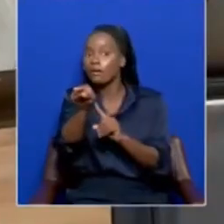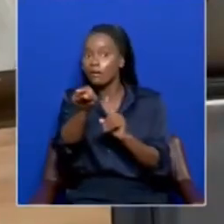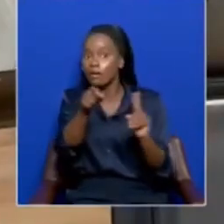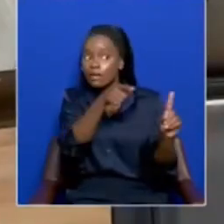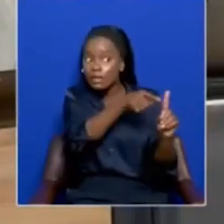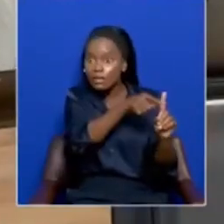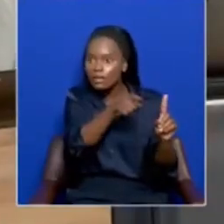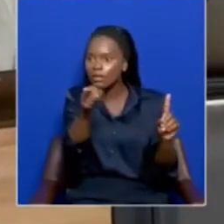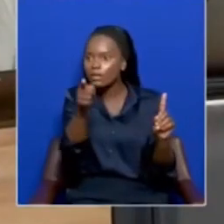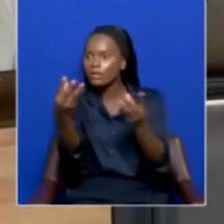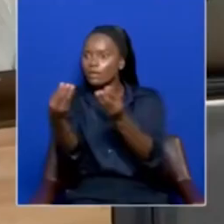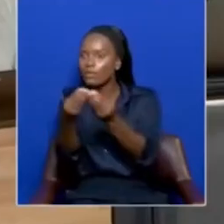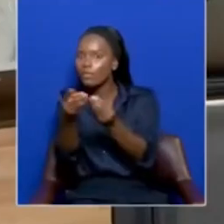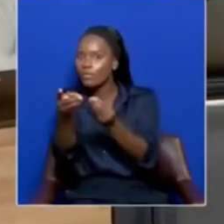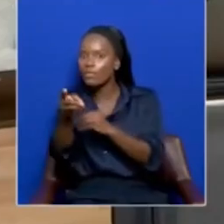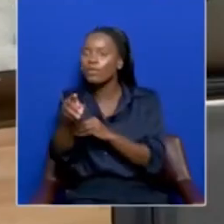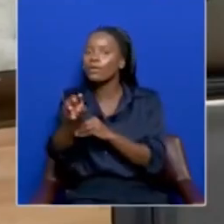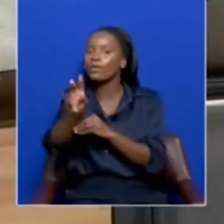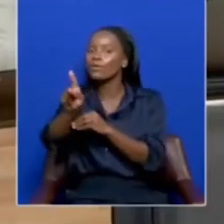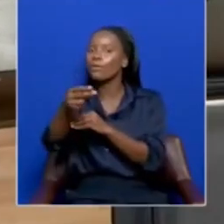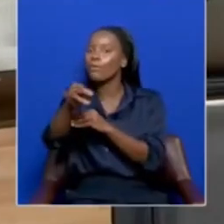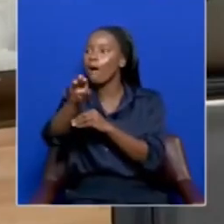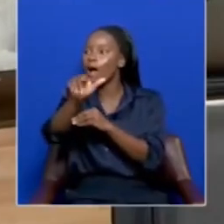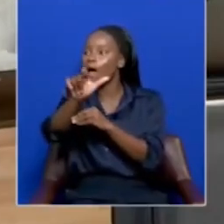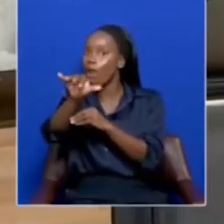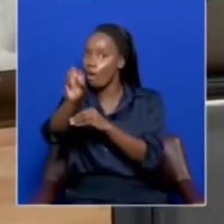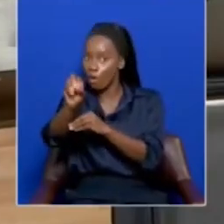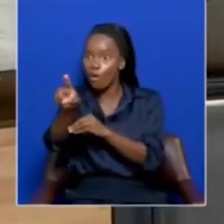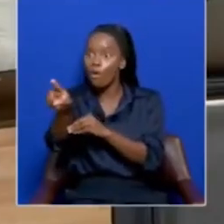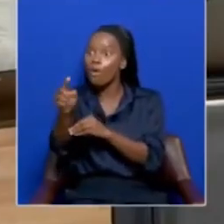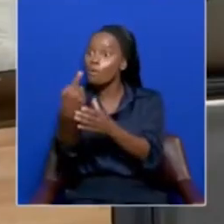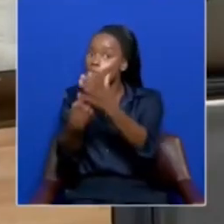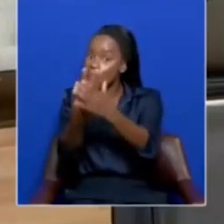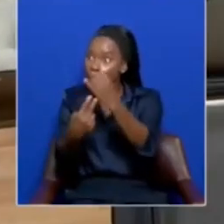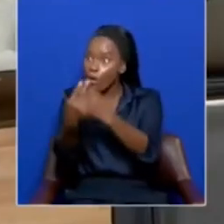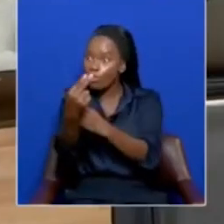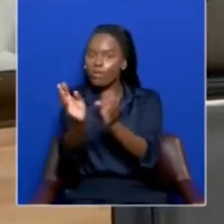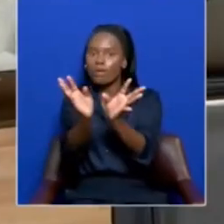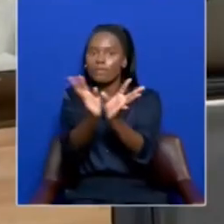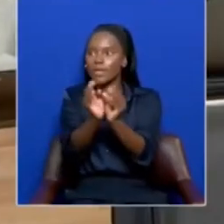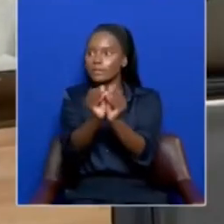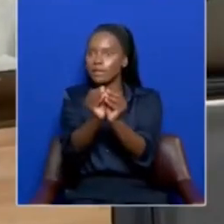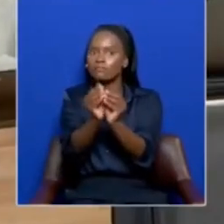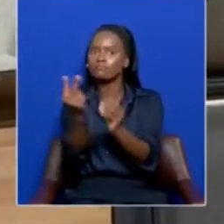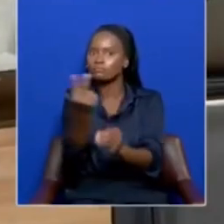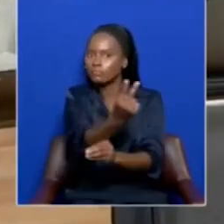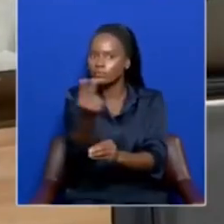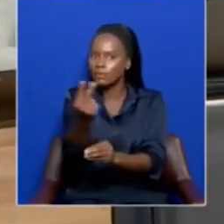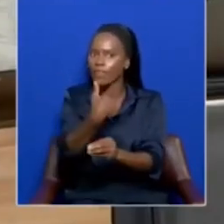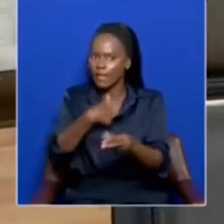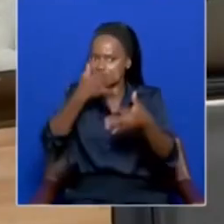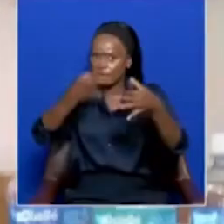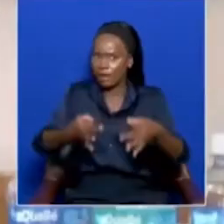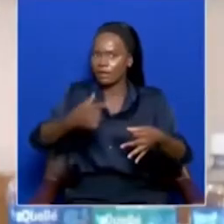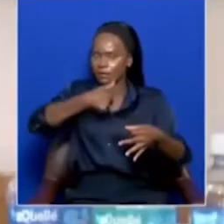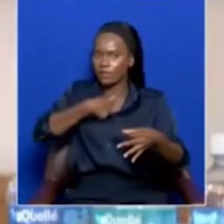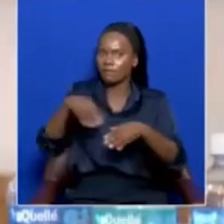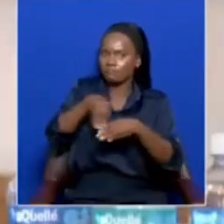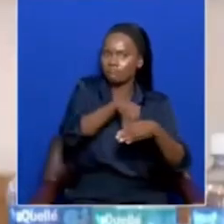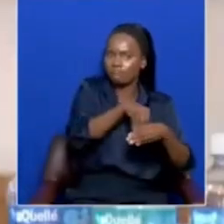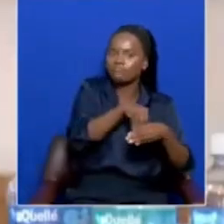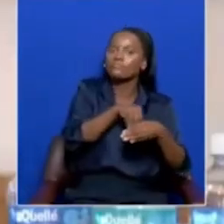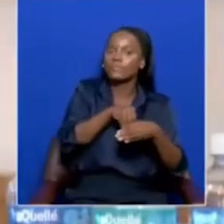them that I should depose a statement and be enrolled in the program. And for the